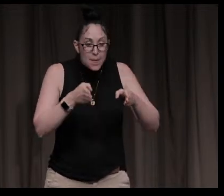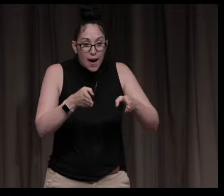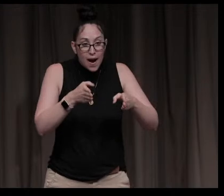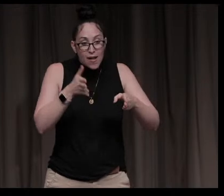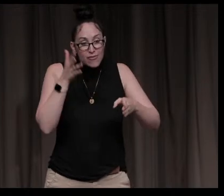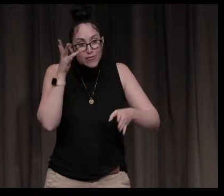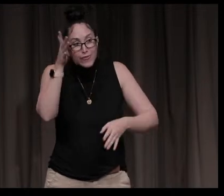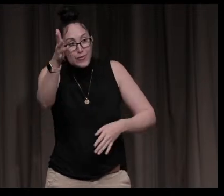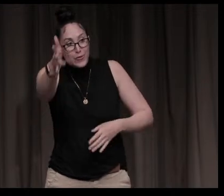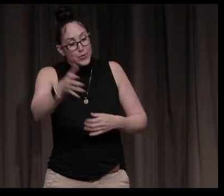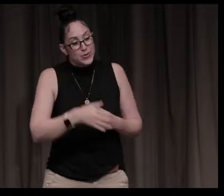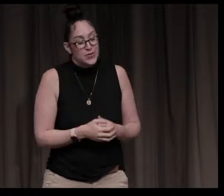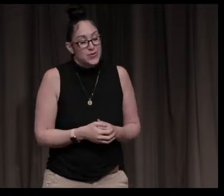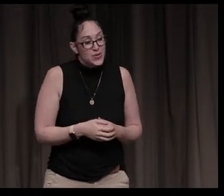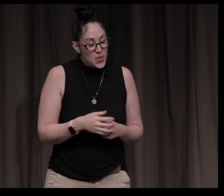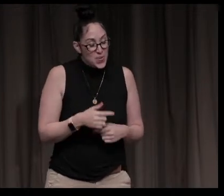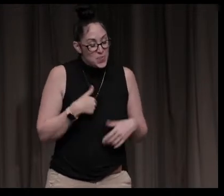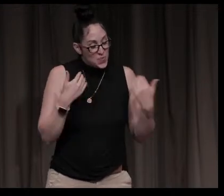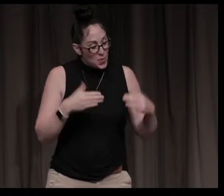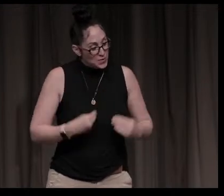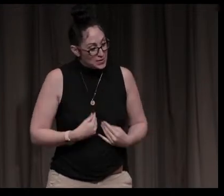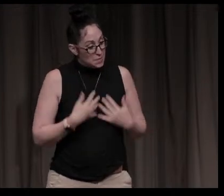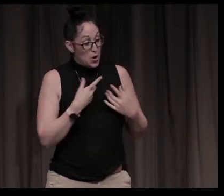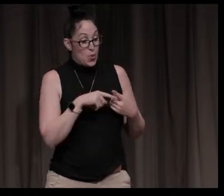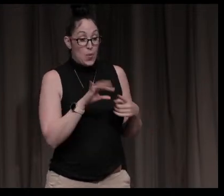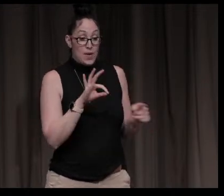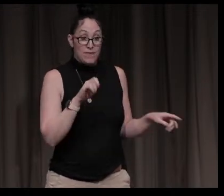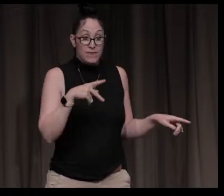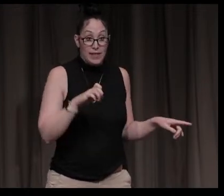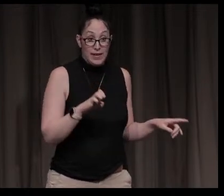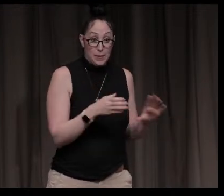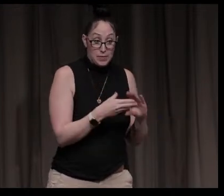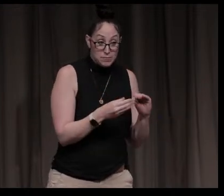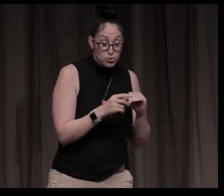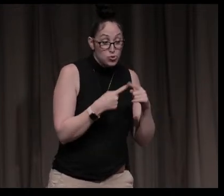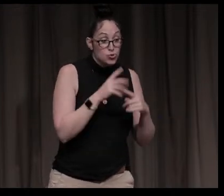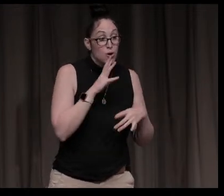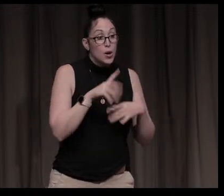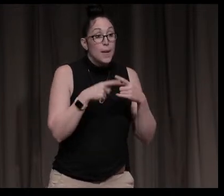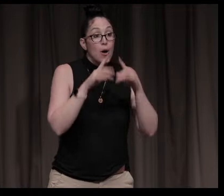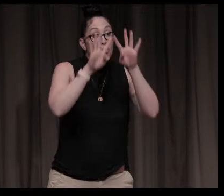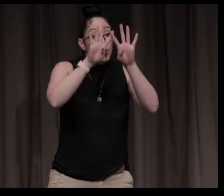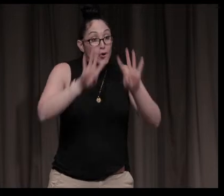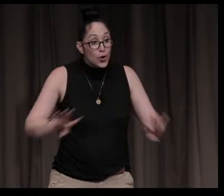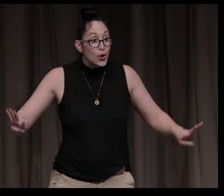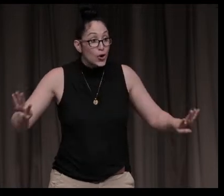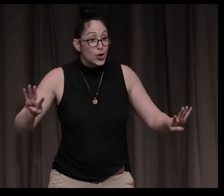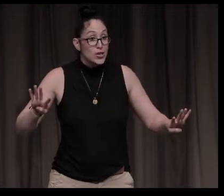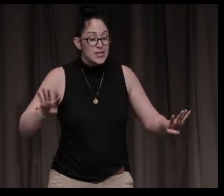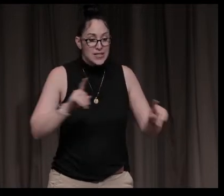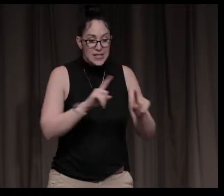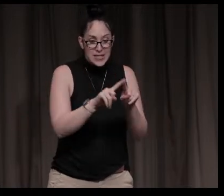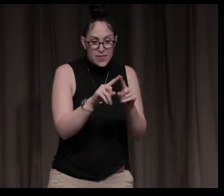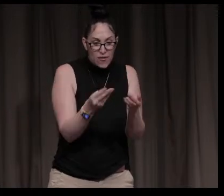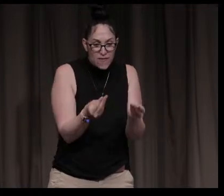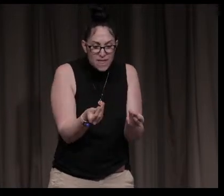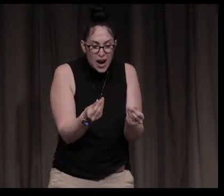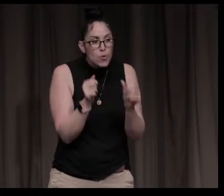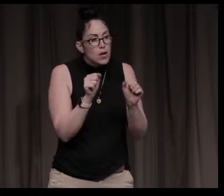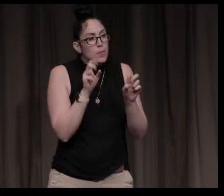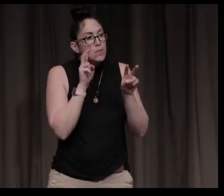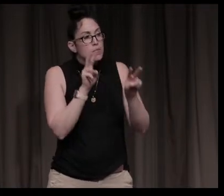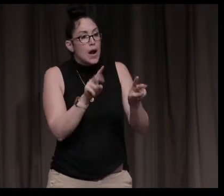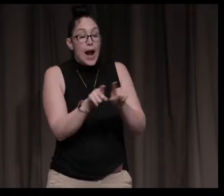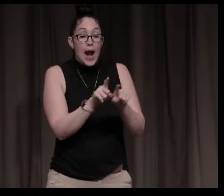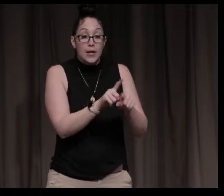super inspired and reminded when Felipe was talking about how these curtains in the installation, these fabric panels could be perceived